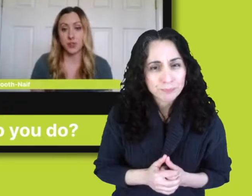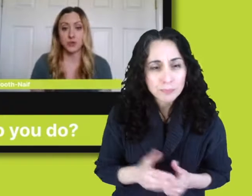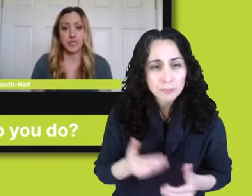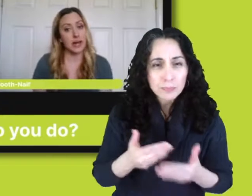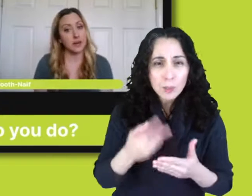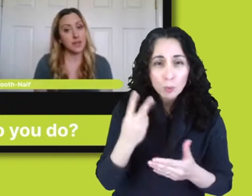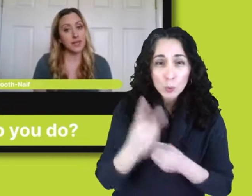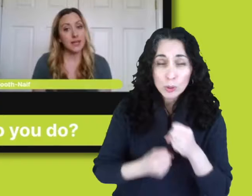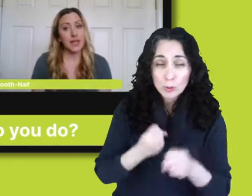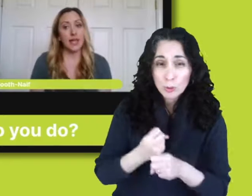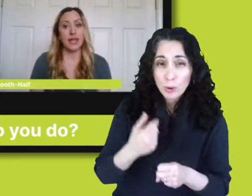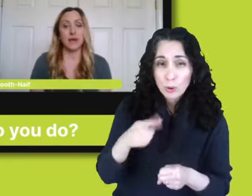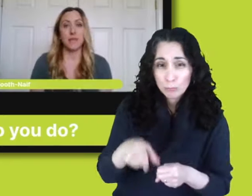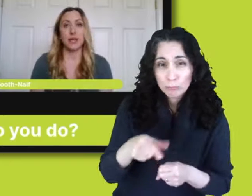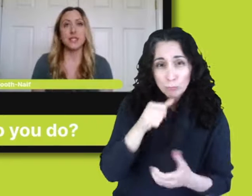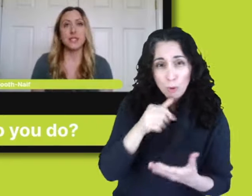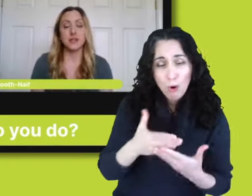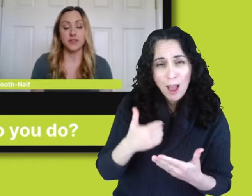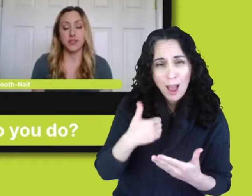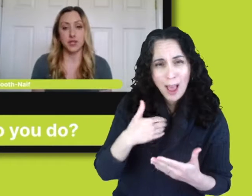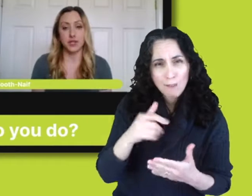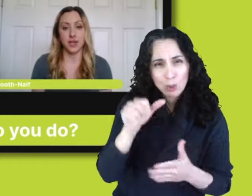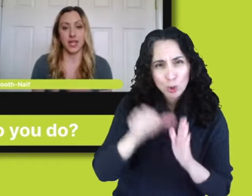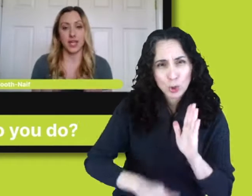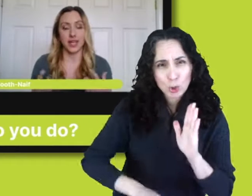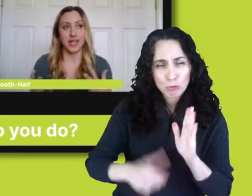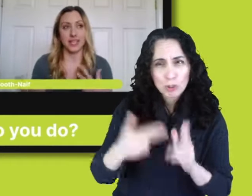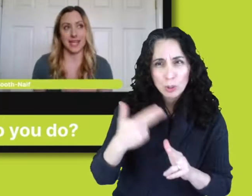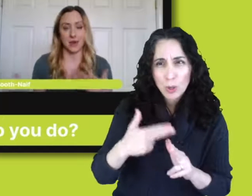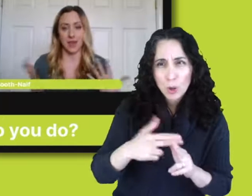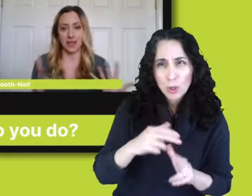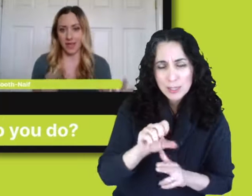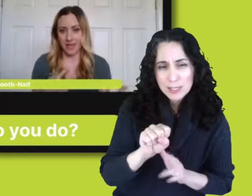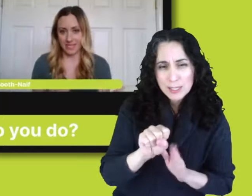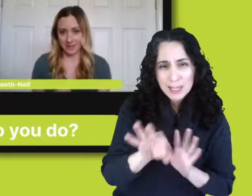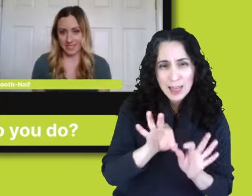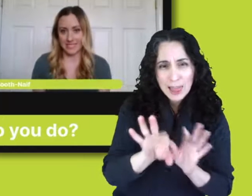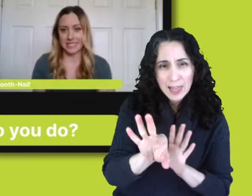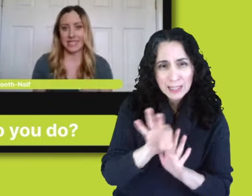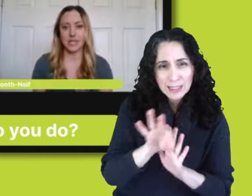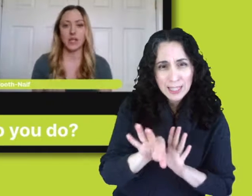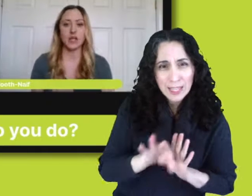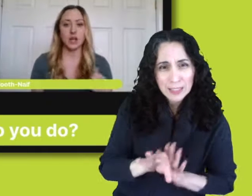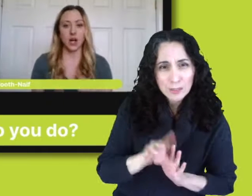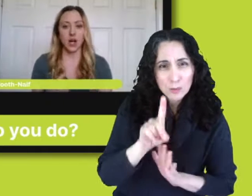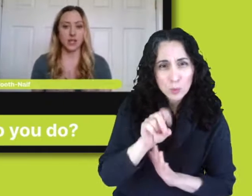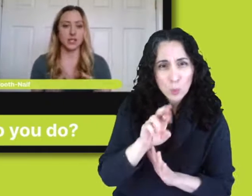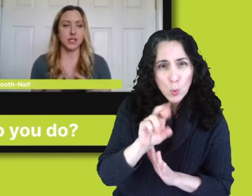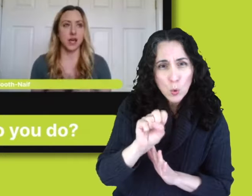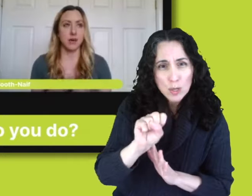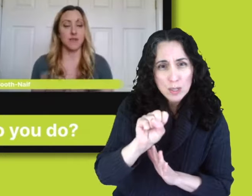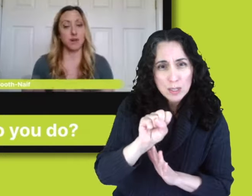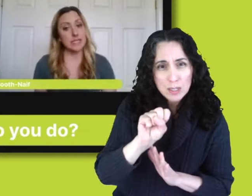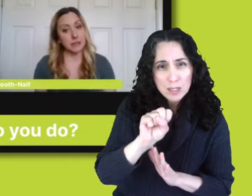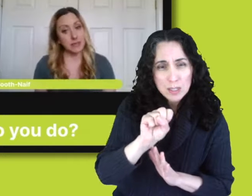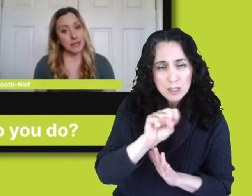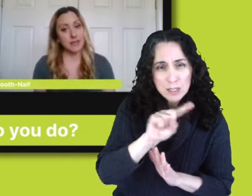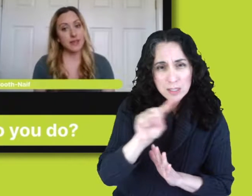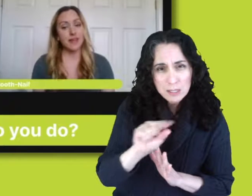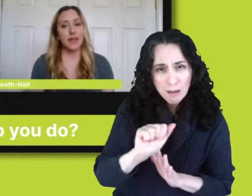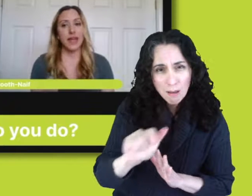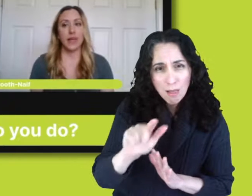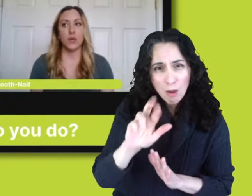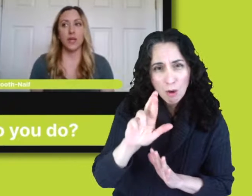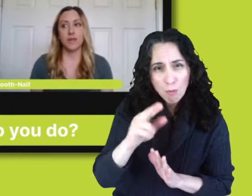selective dorsal rhizotomy. And because of the surgery, it has taken away a lot of that spasticity caused from